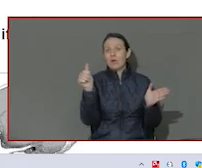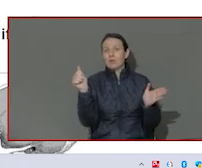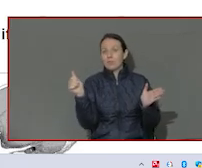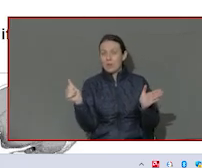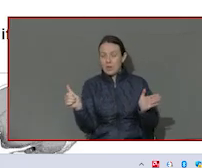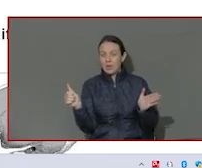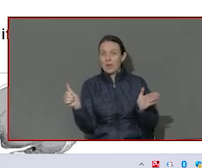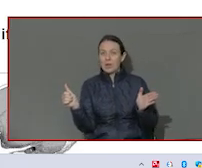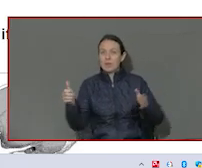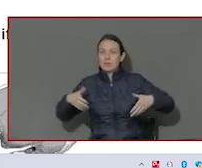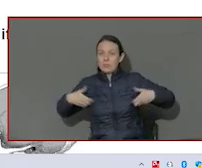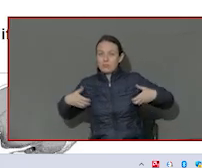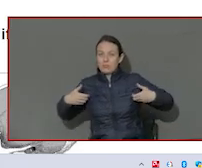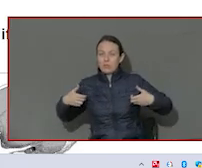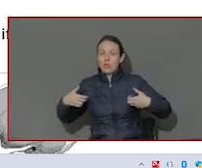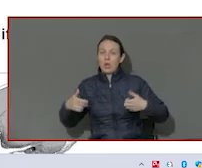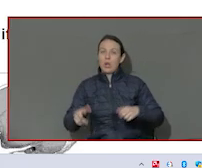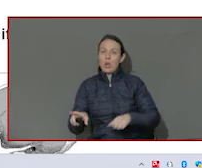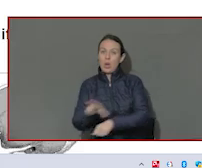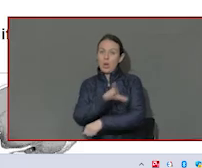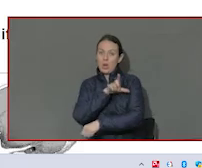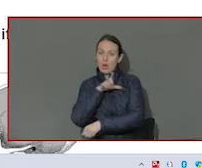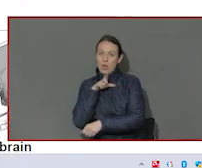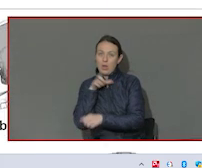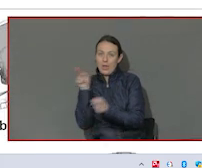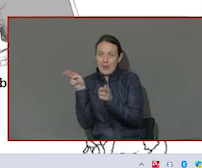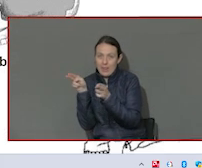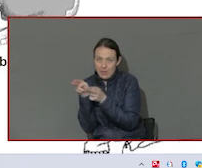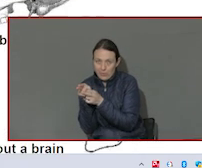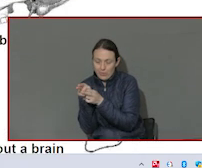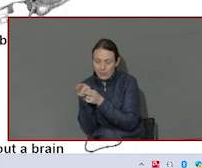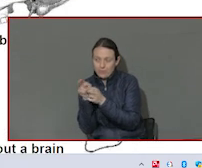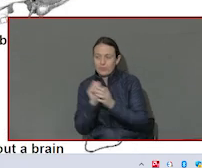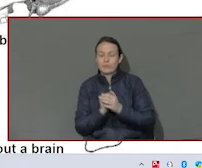is long and narrow.